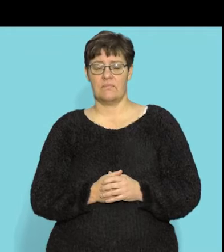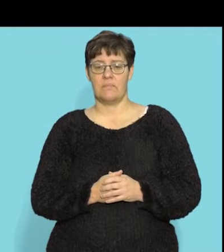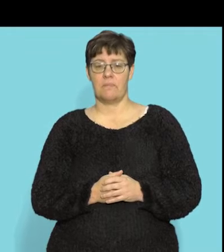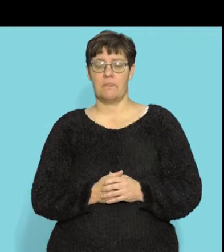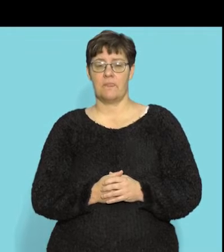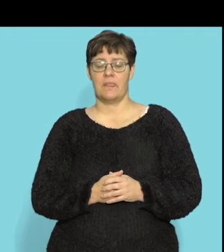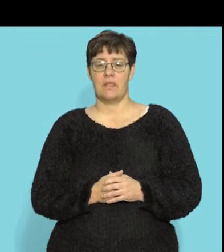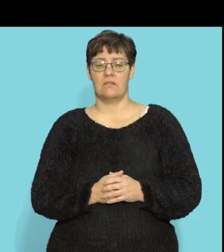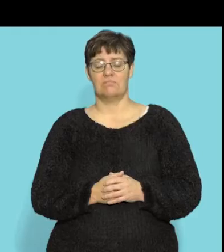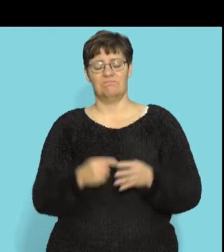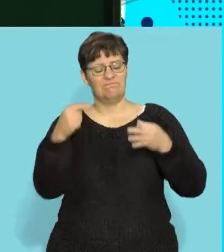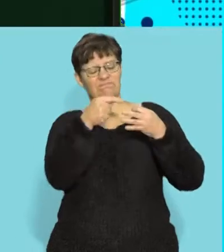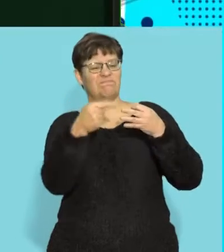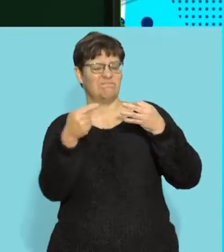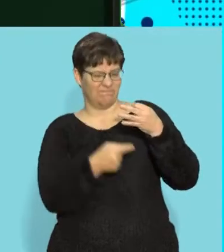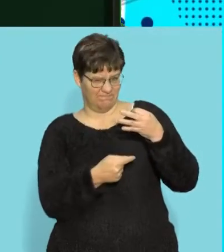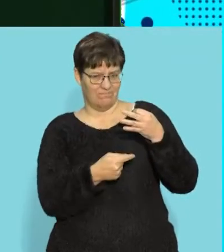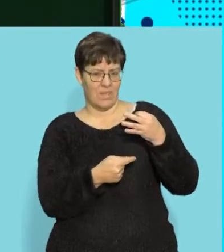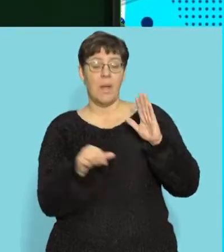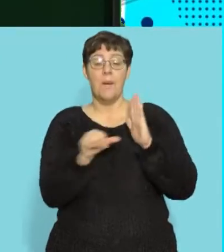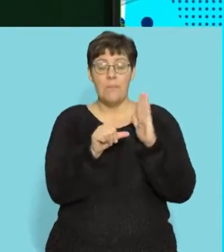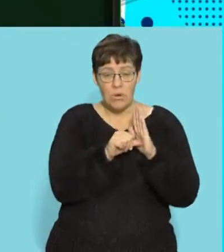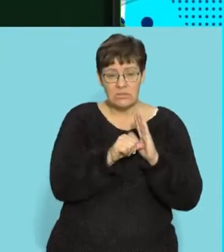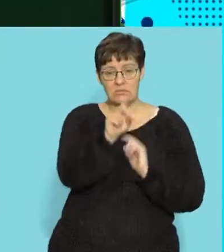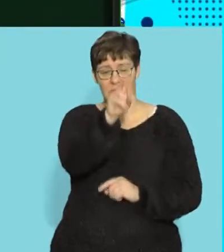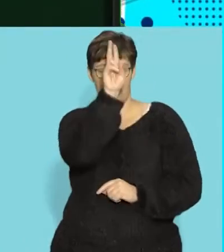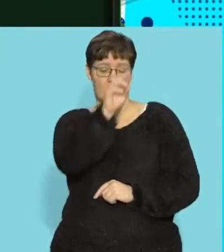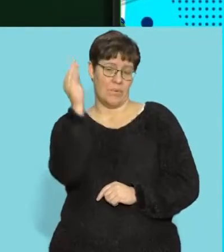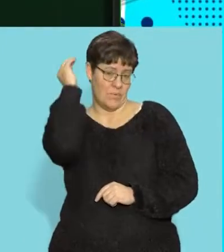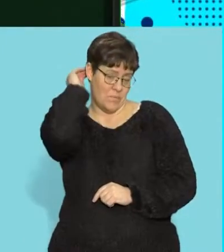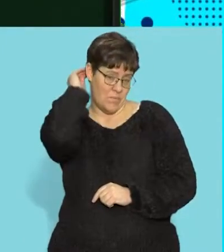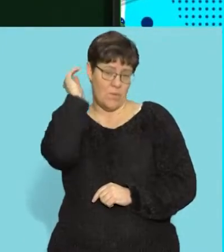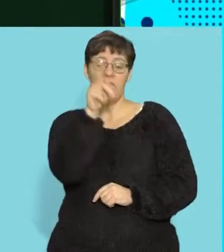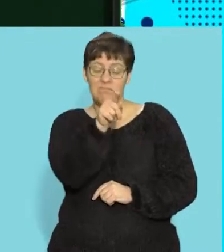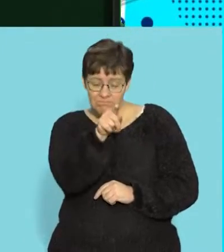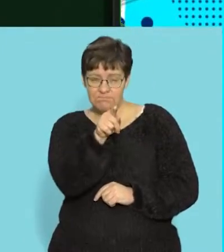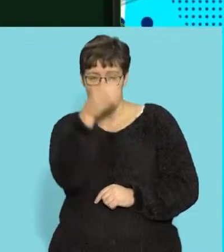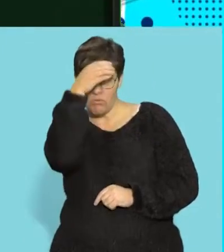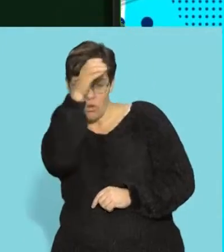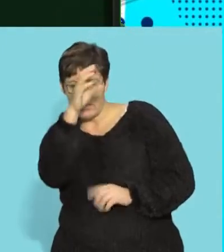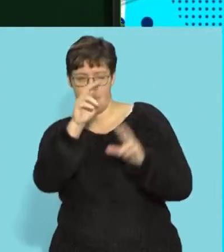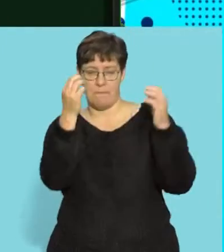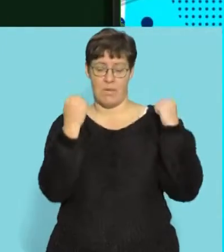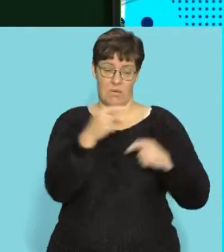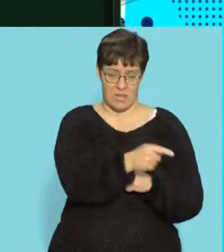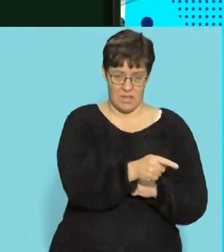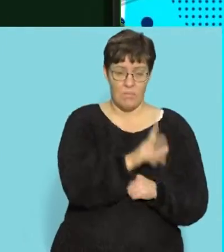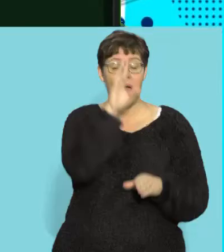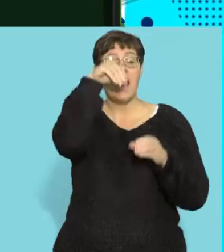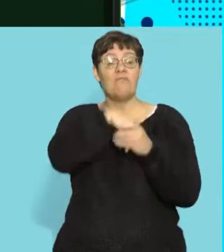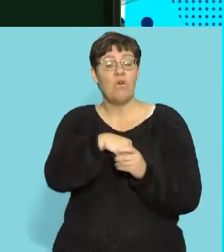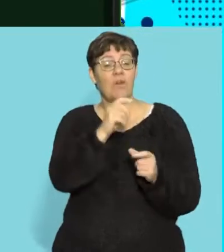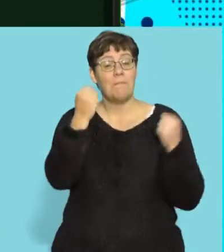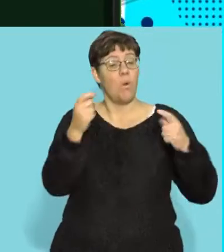relationship. Right. So these are some of the very important things in as far as power as a concept. And remember, it is